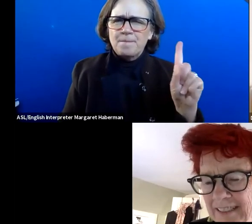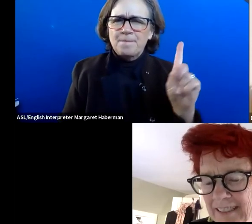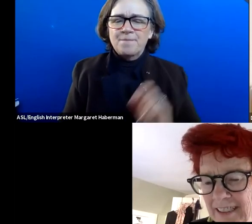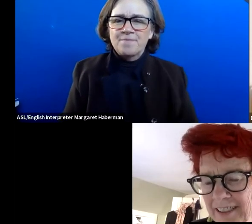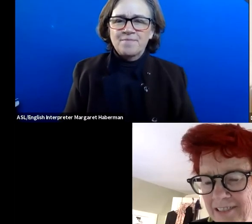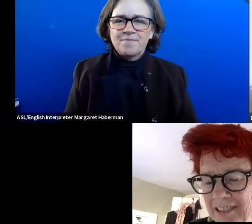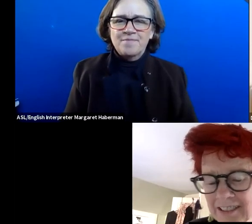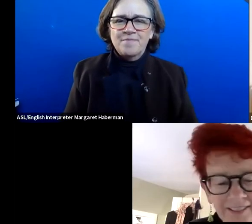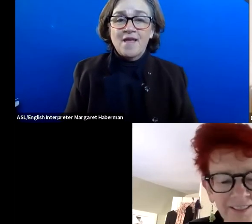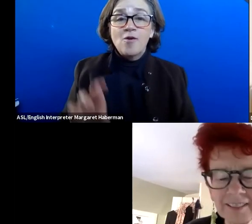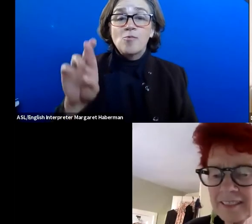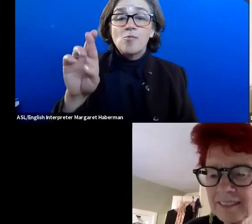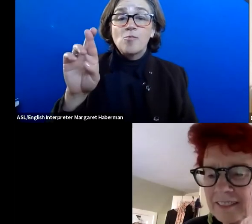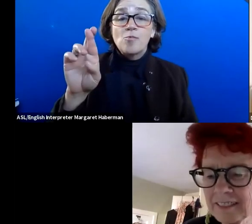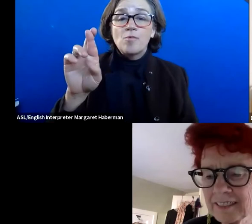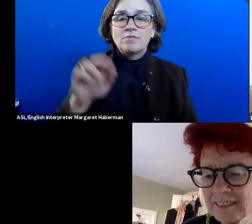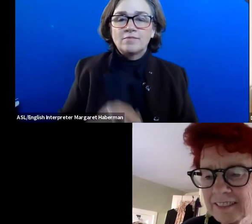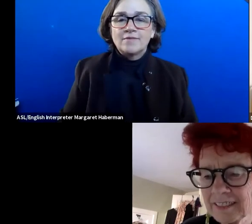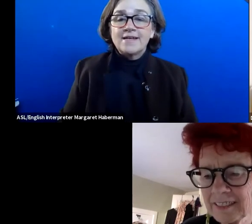Rayanne, are you?